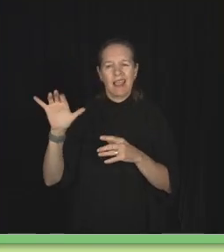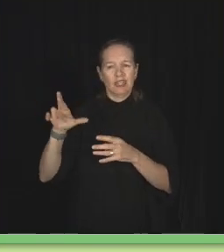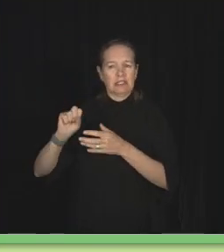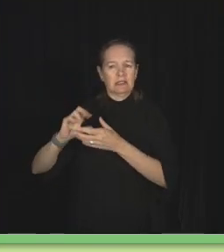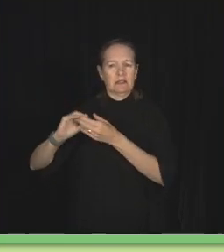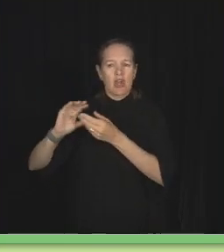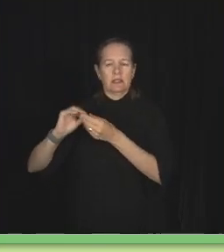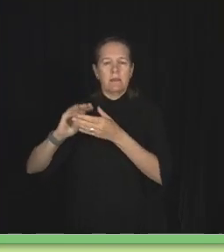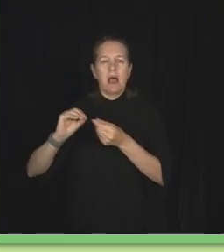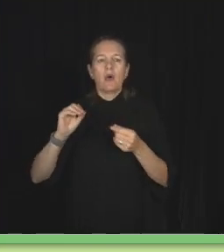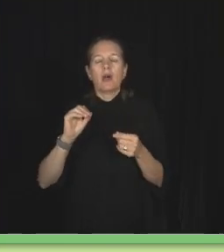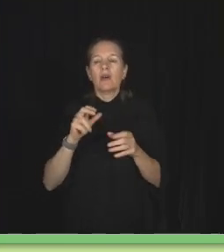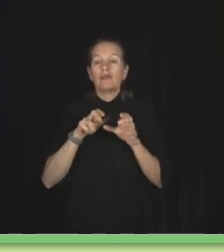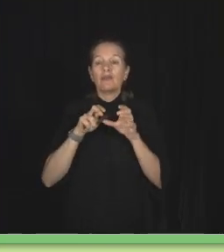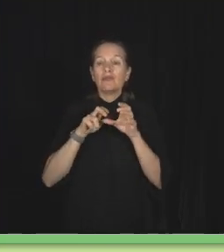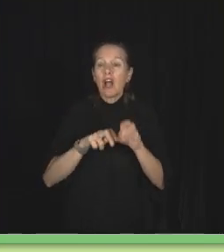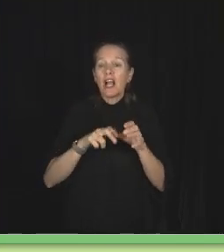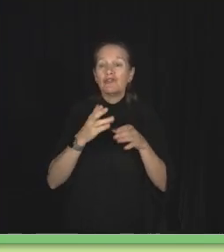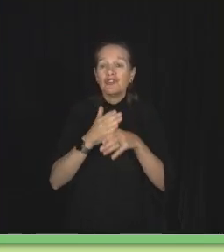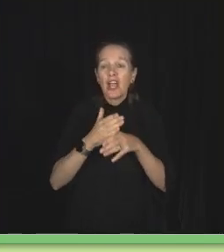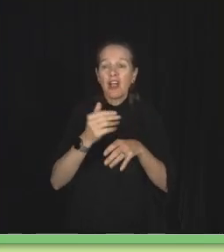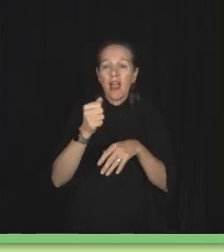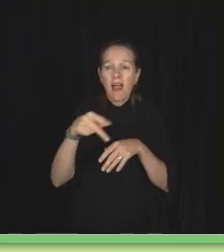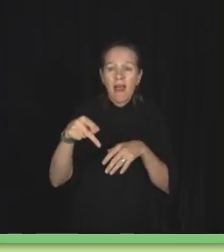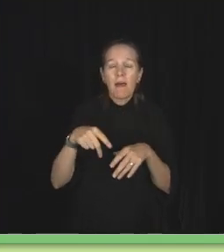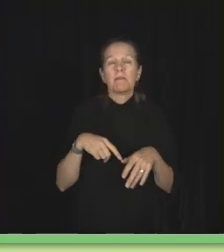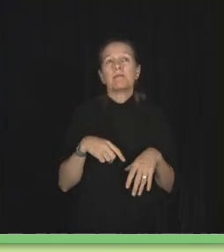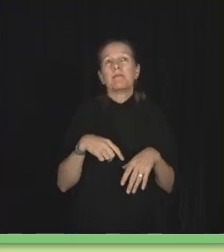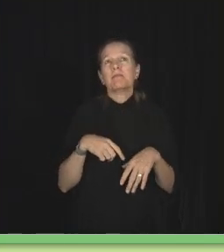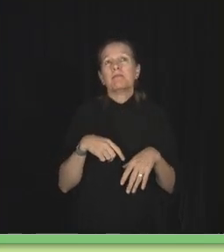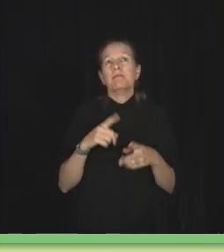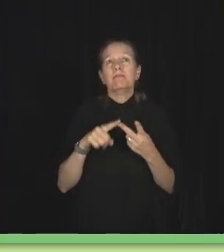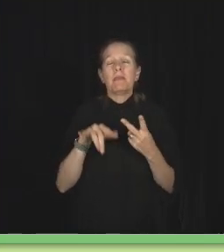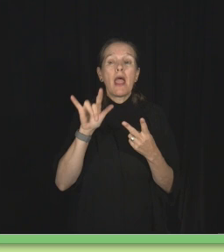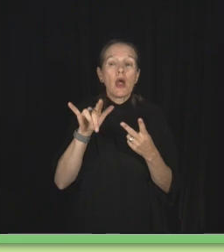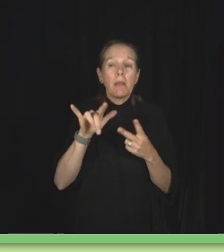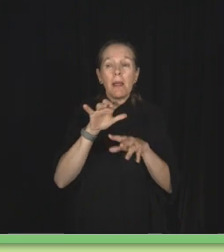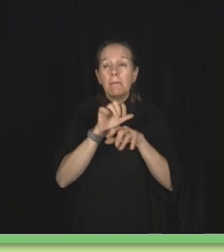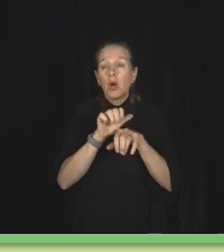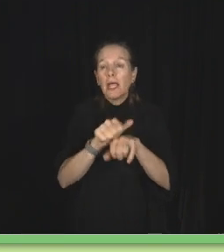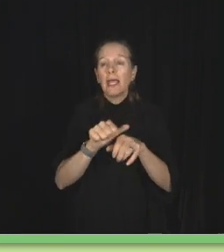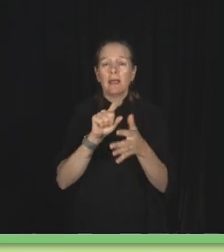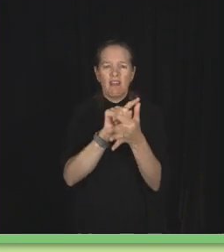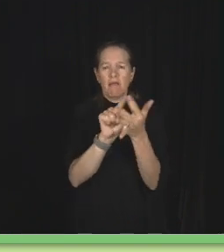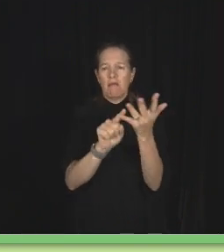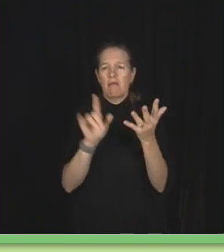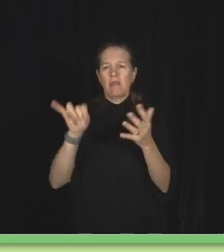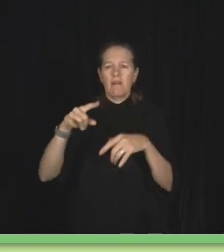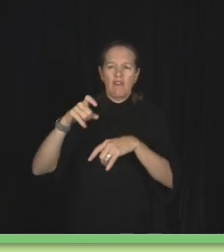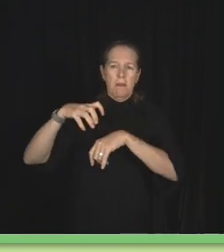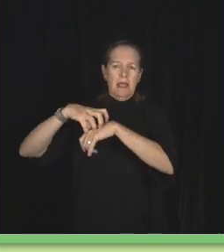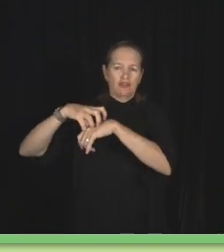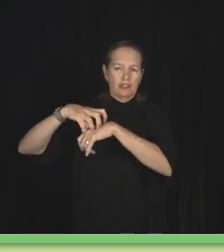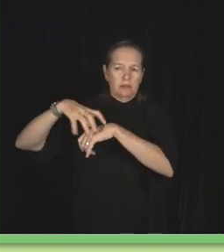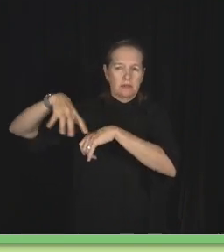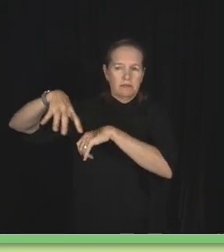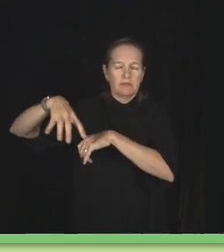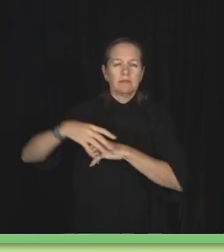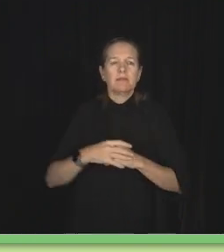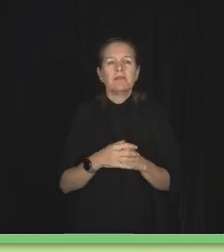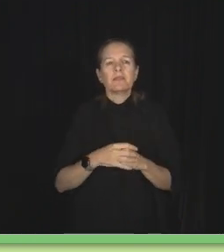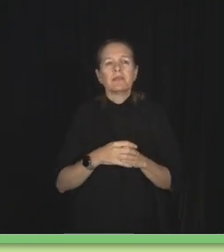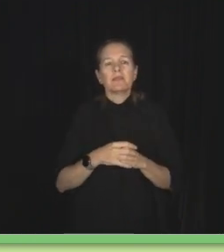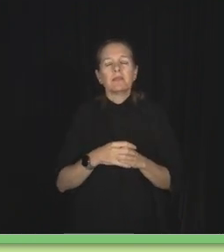with rideshare applications and airplane booking and all of this kind of thing. So, these